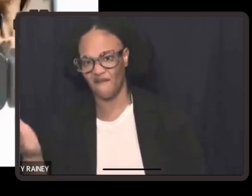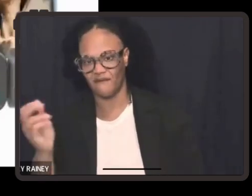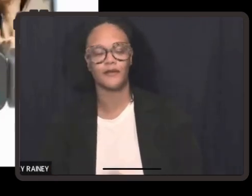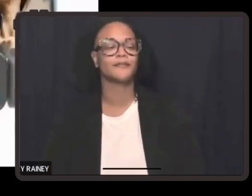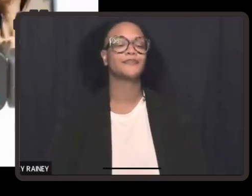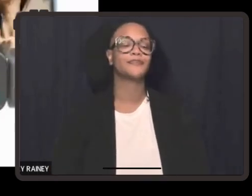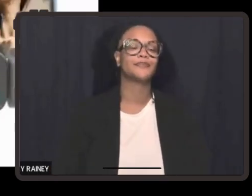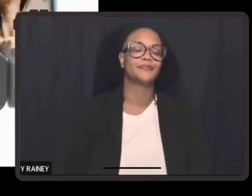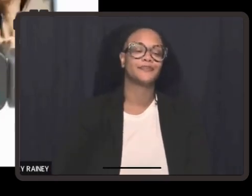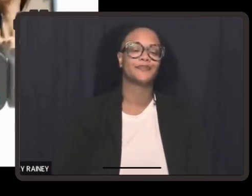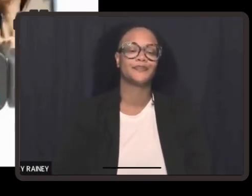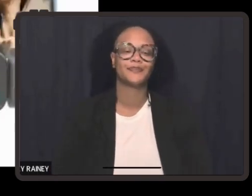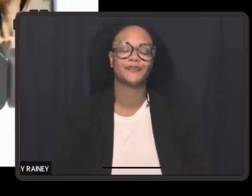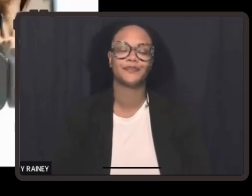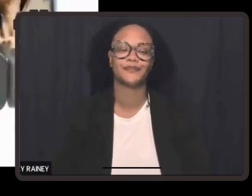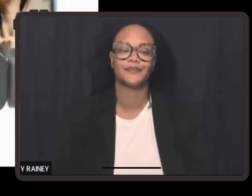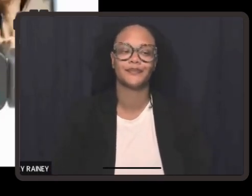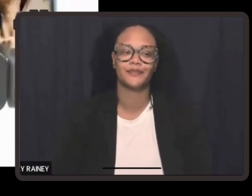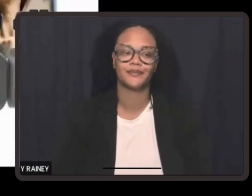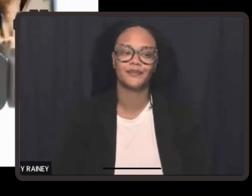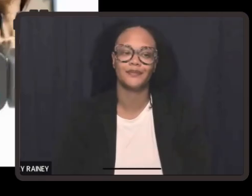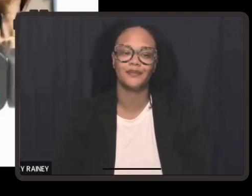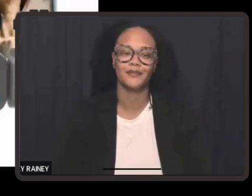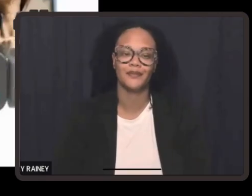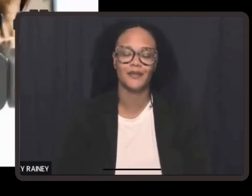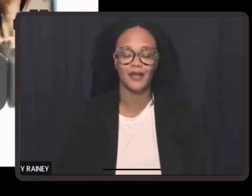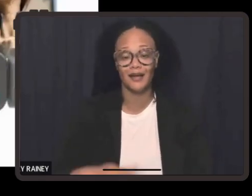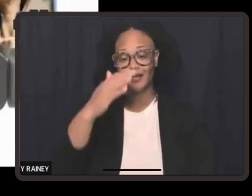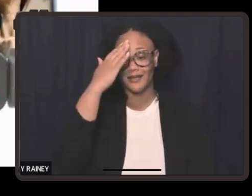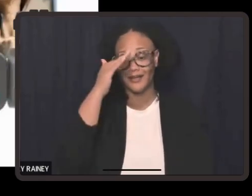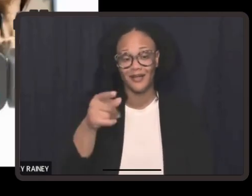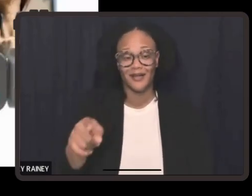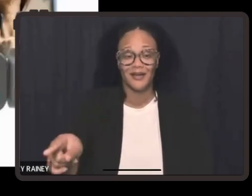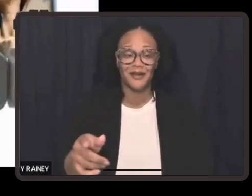So I know a lot of people want ideas for treatment of